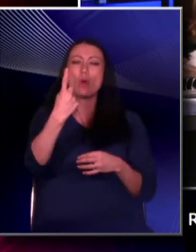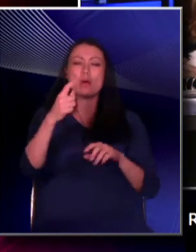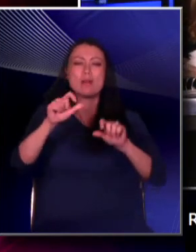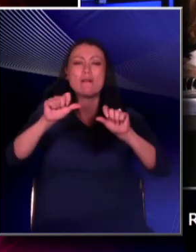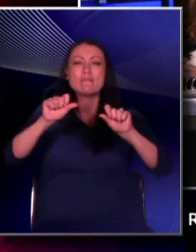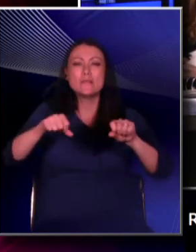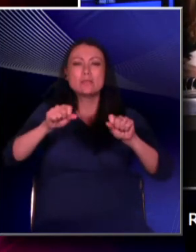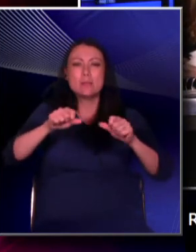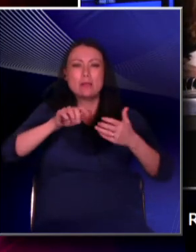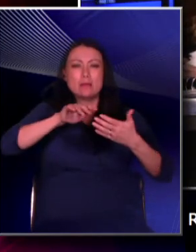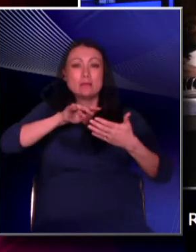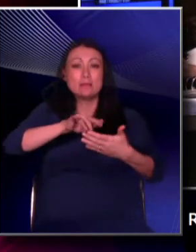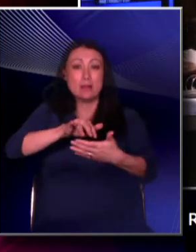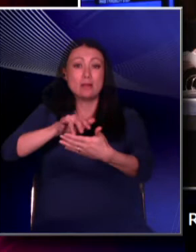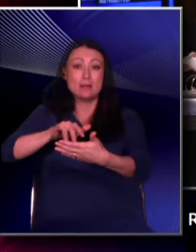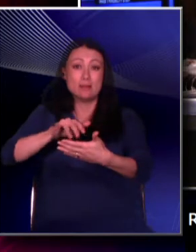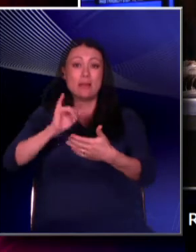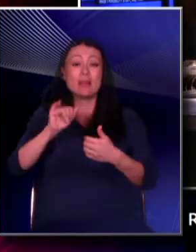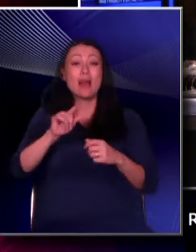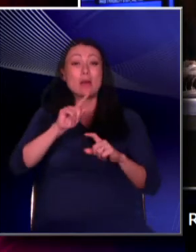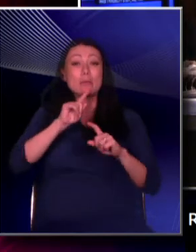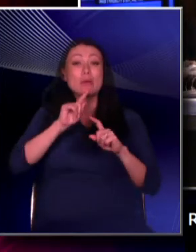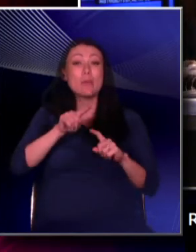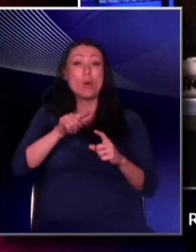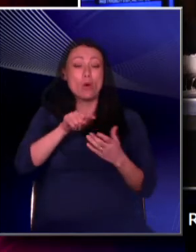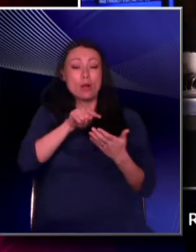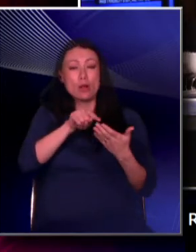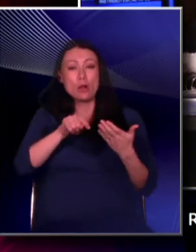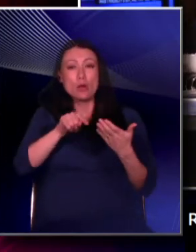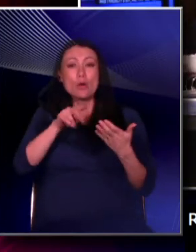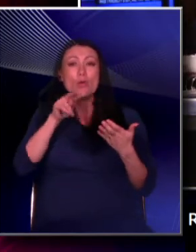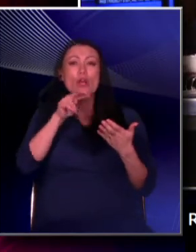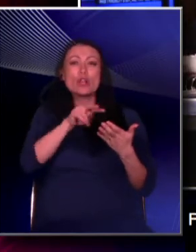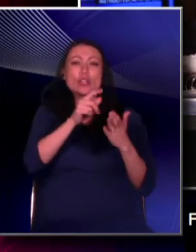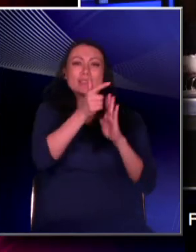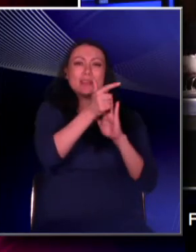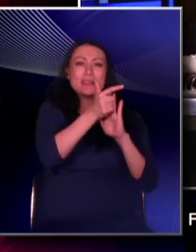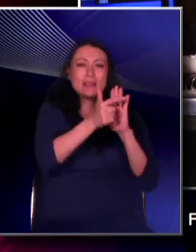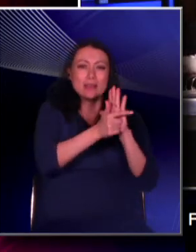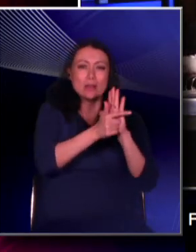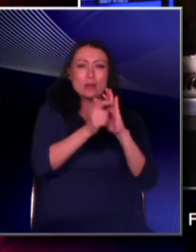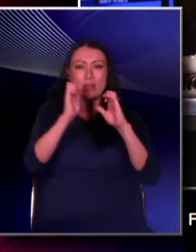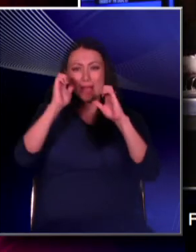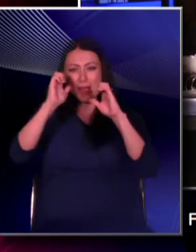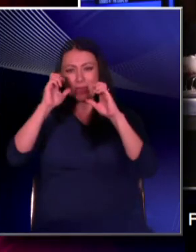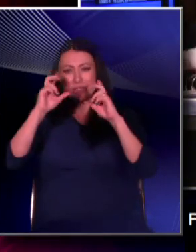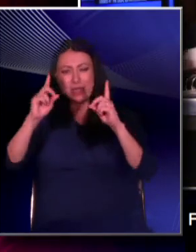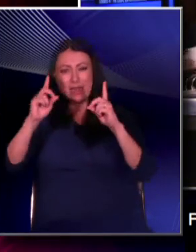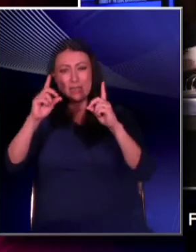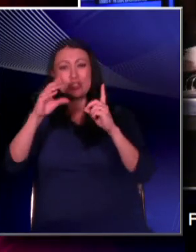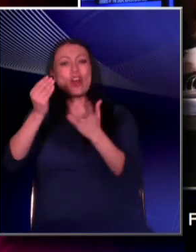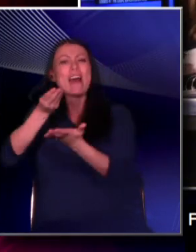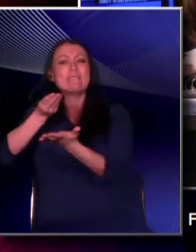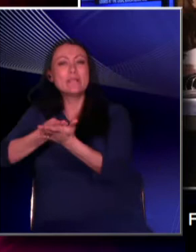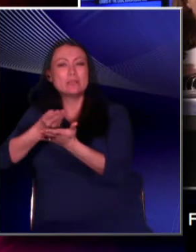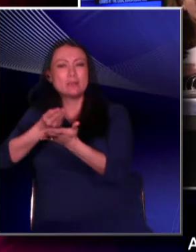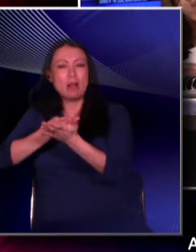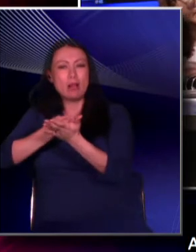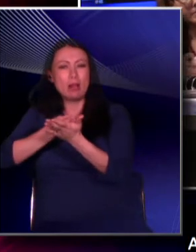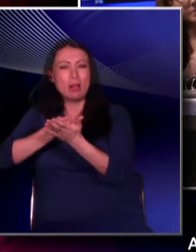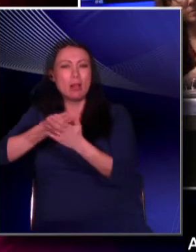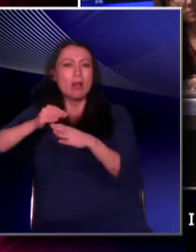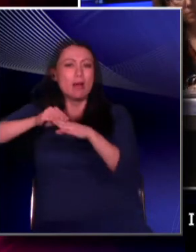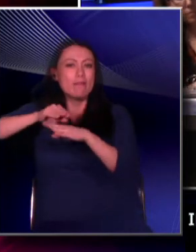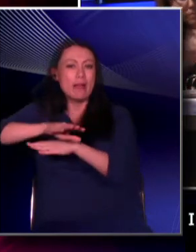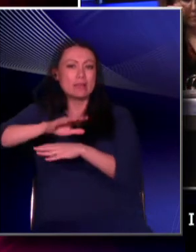study. In that report, we looked at the legal, educational, and fiscal implications of